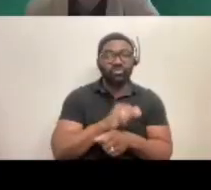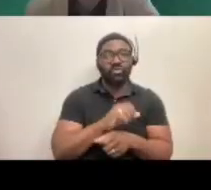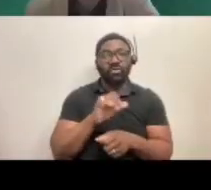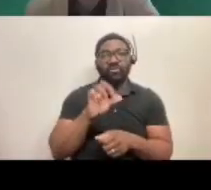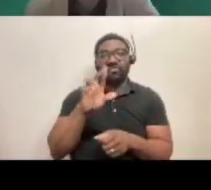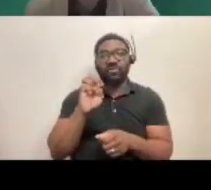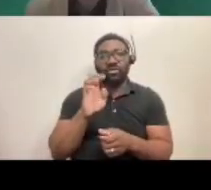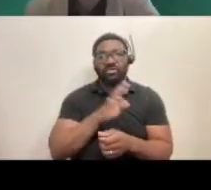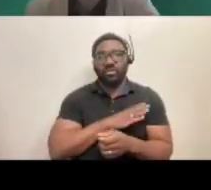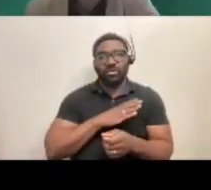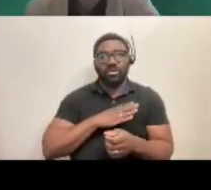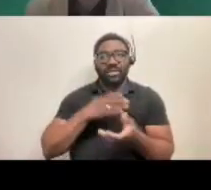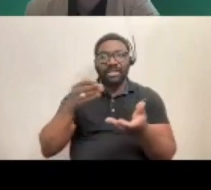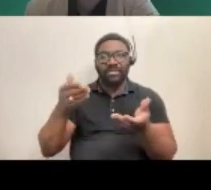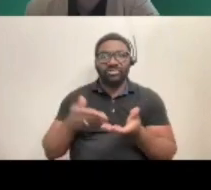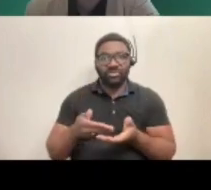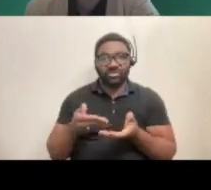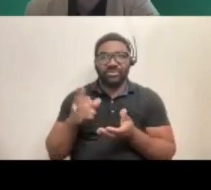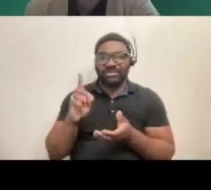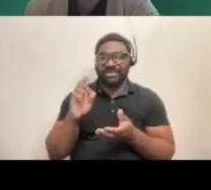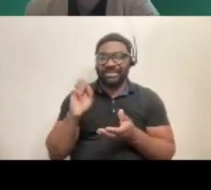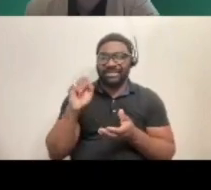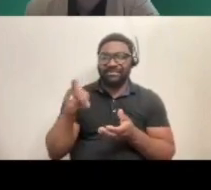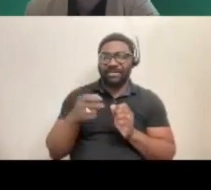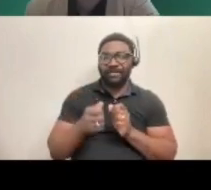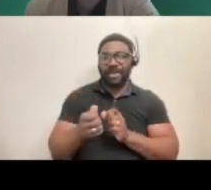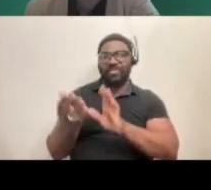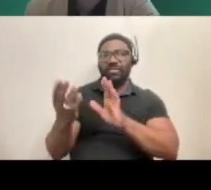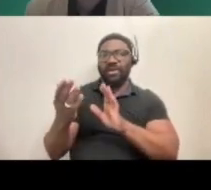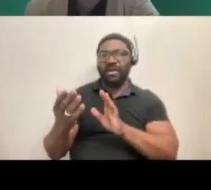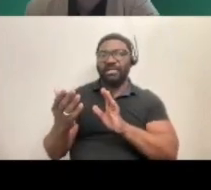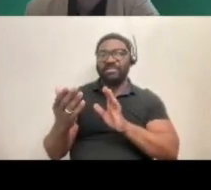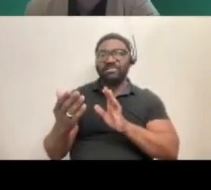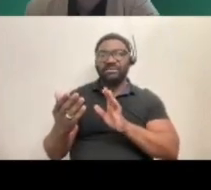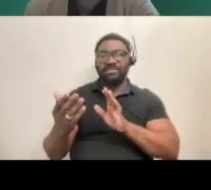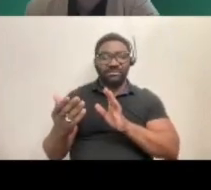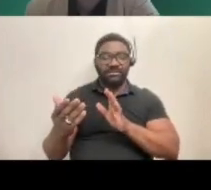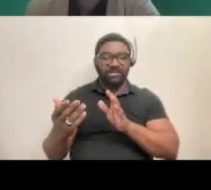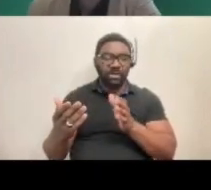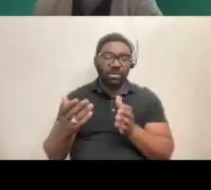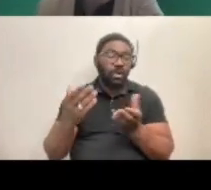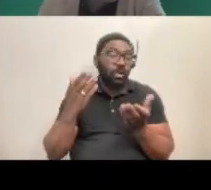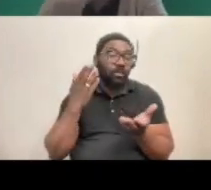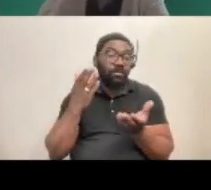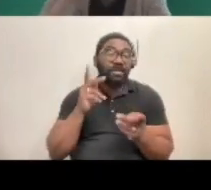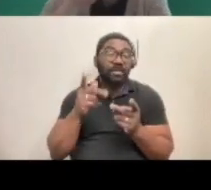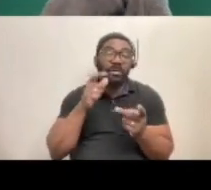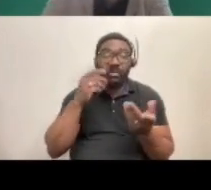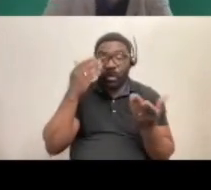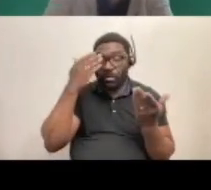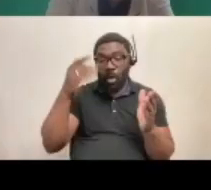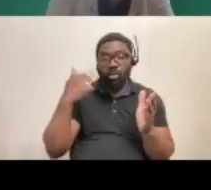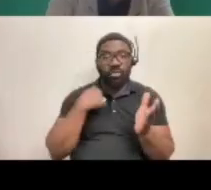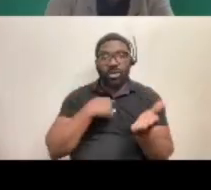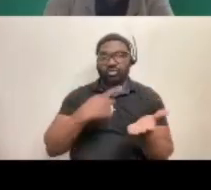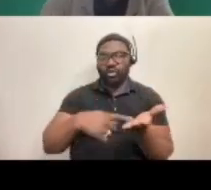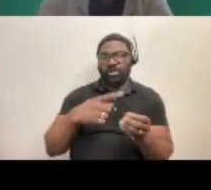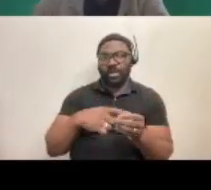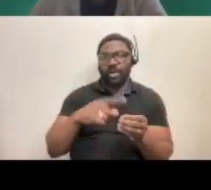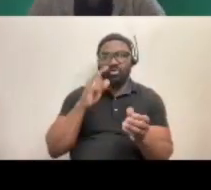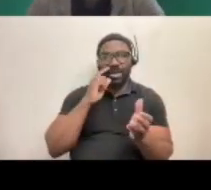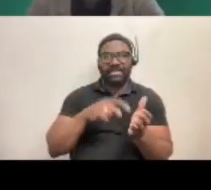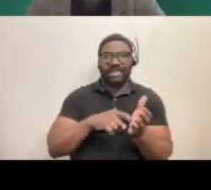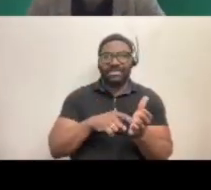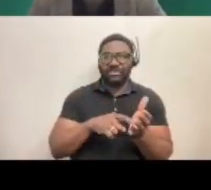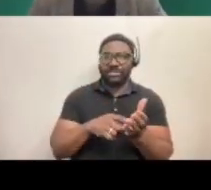introduce DSP career pathways to customers who may not be familiar with the field? I know we've talked about recognition, so I thought maybe you could